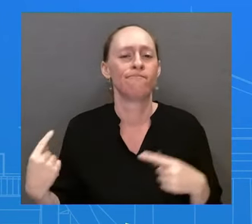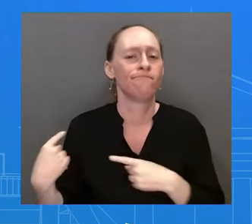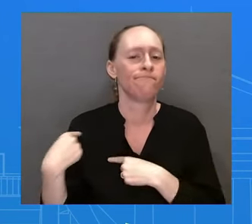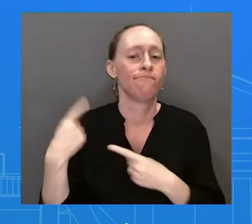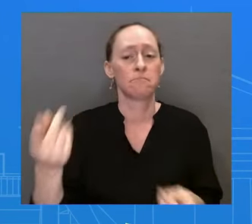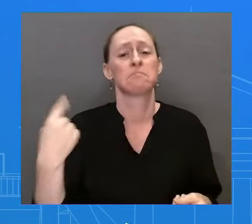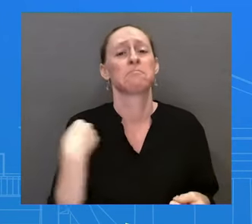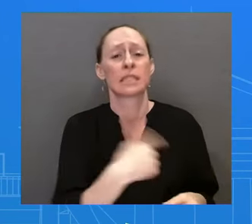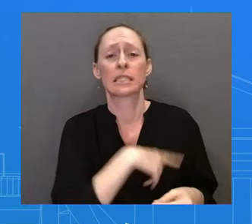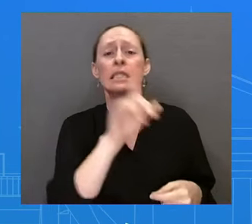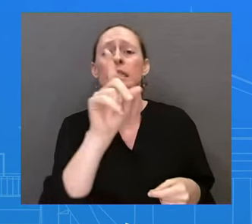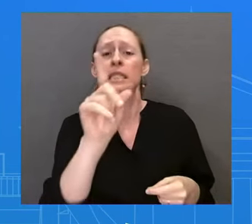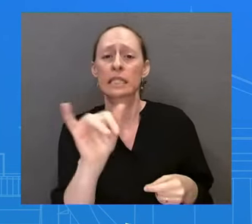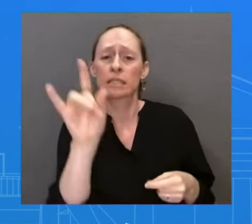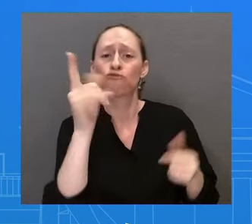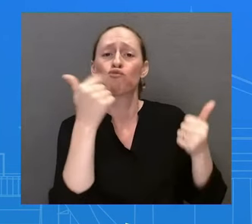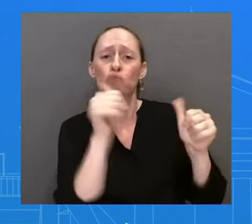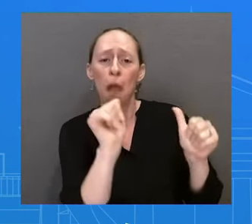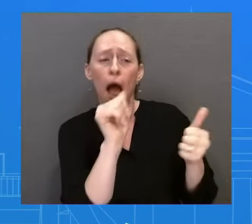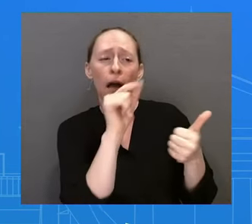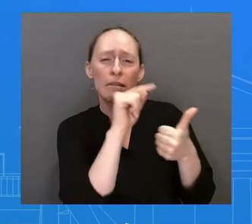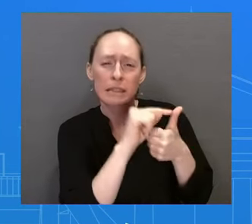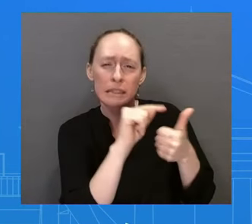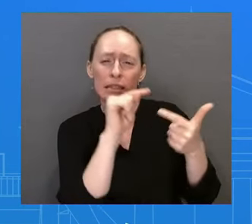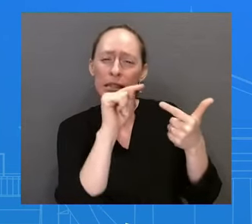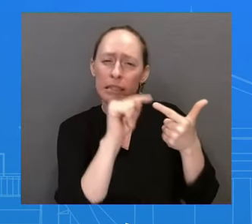the vulnerability of those activities,